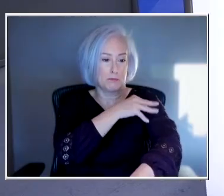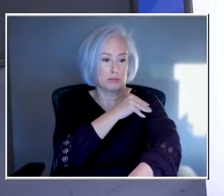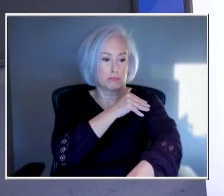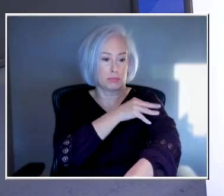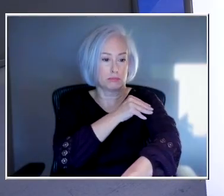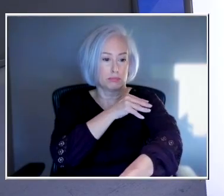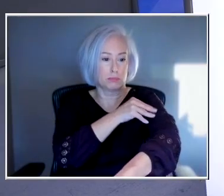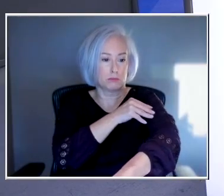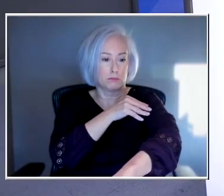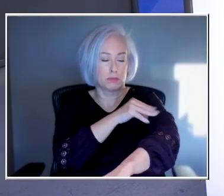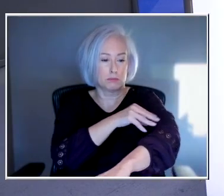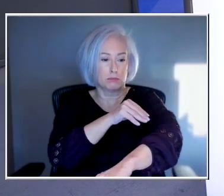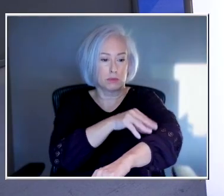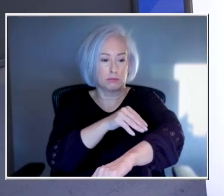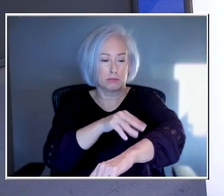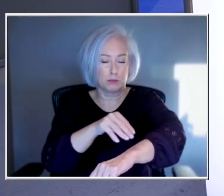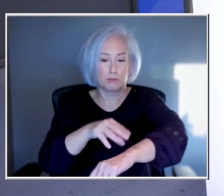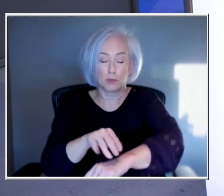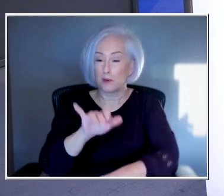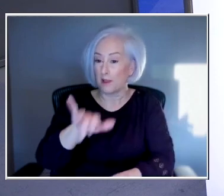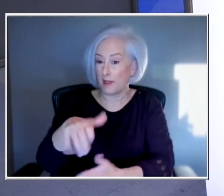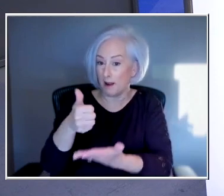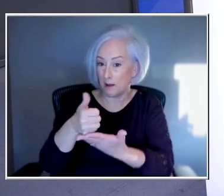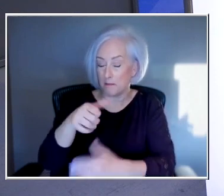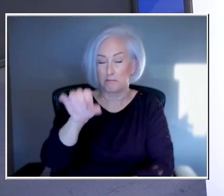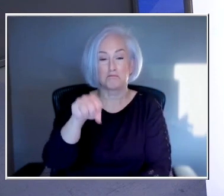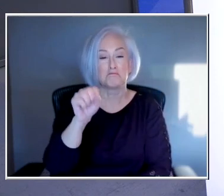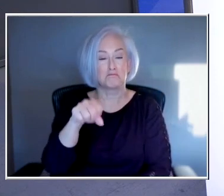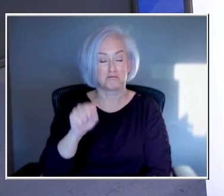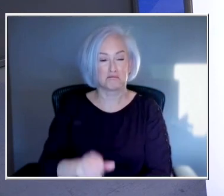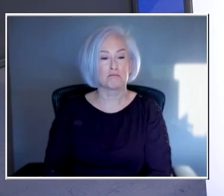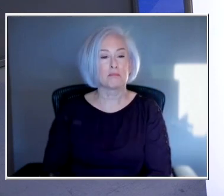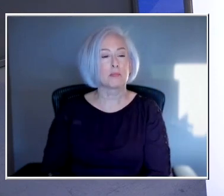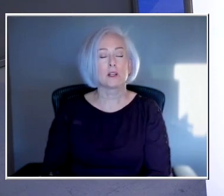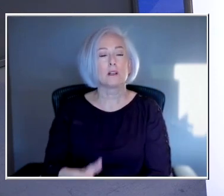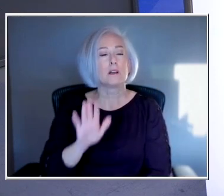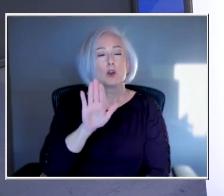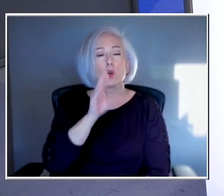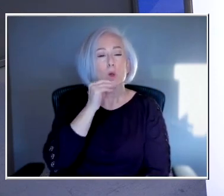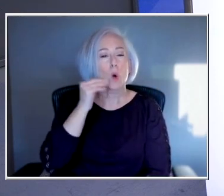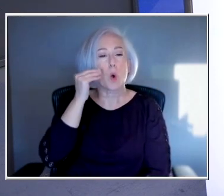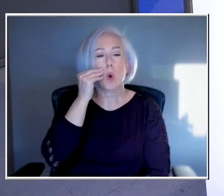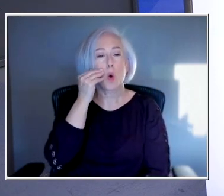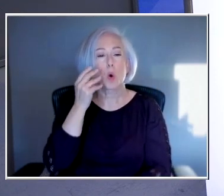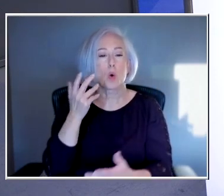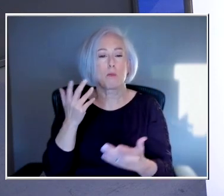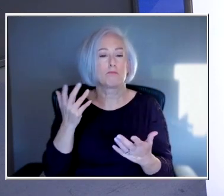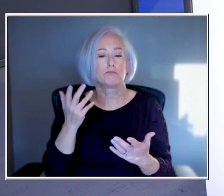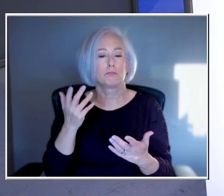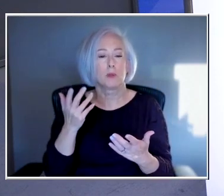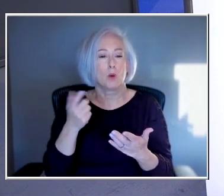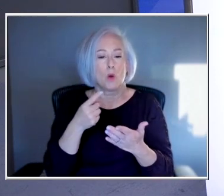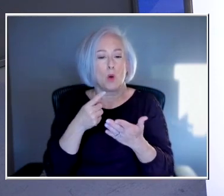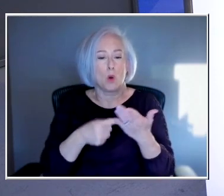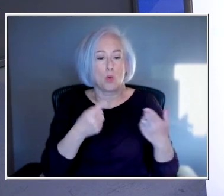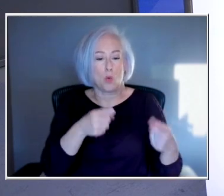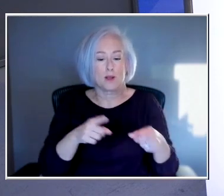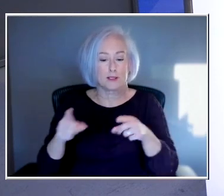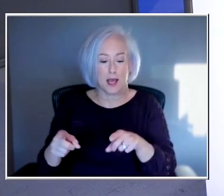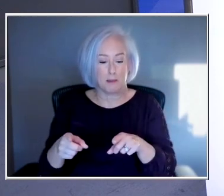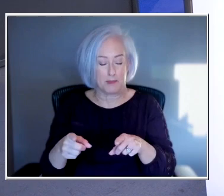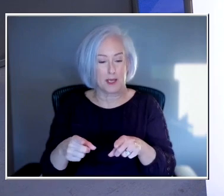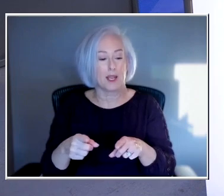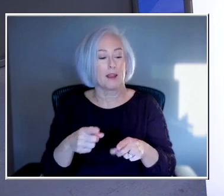That's been helpful? Yes. How's it been at home? How do you carry that some of those routines and habits from therapy back into the